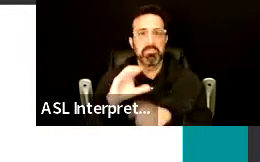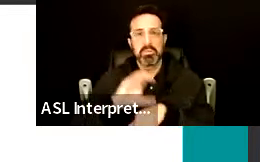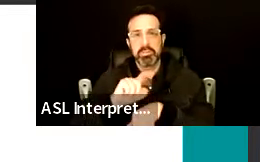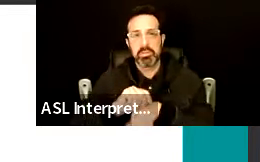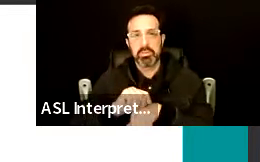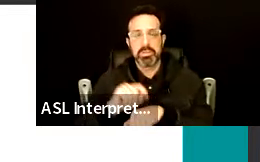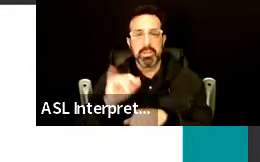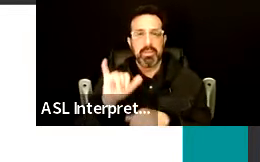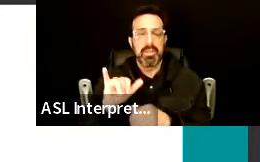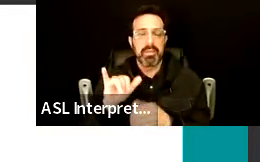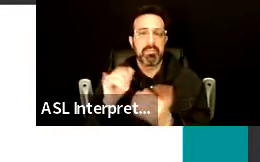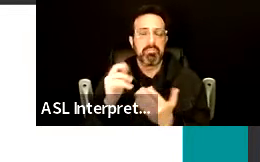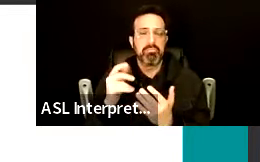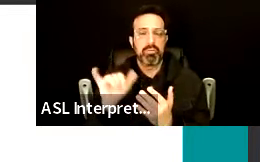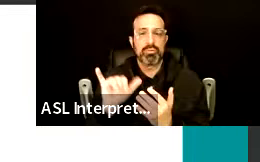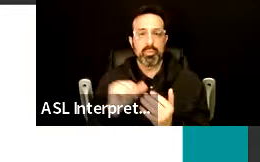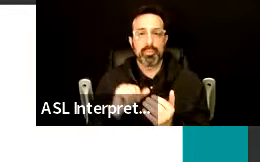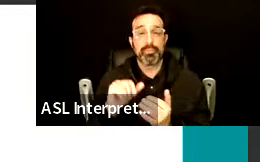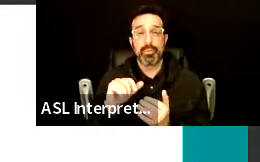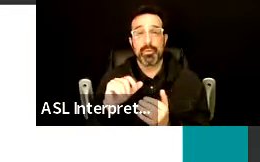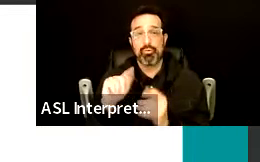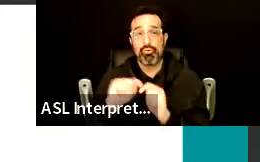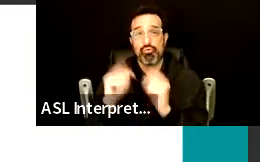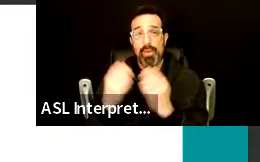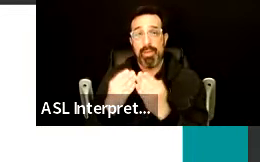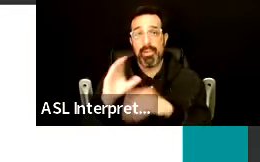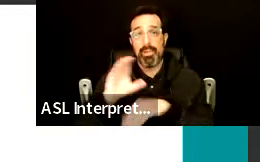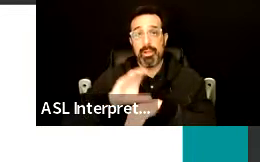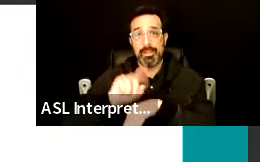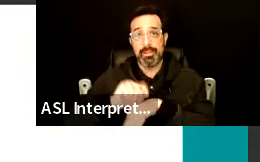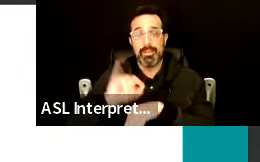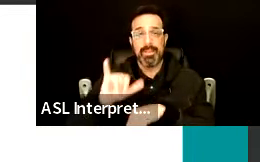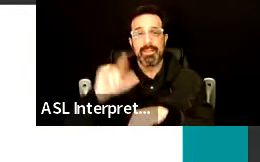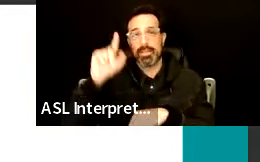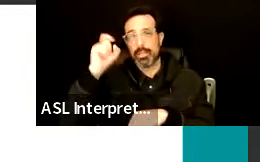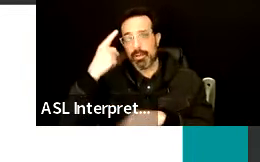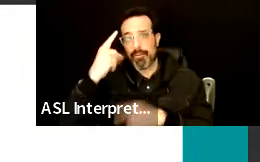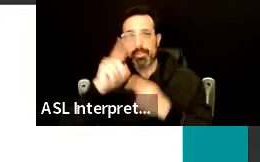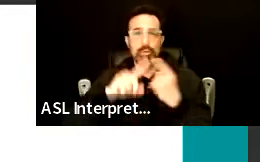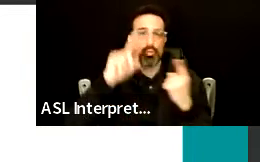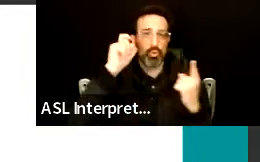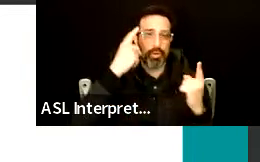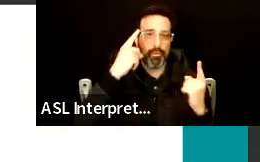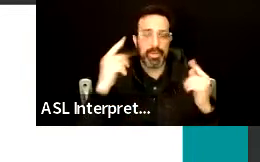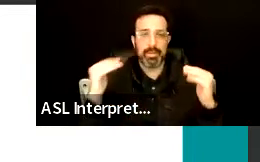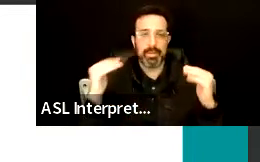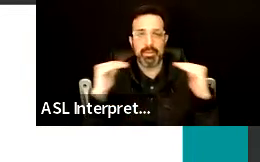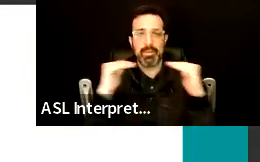well. Tribal consultation is a government-to-government process that's